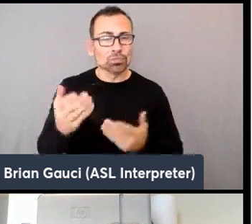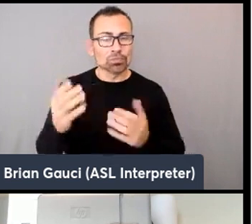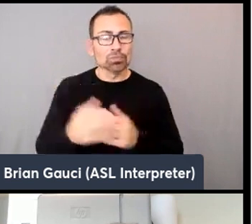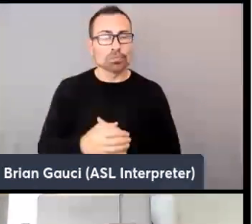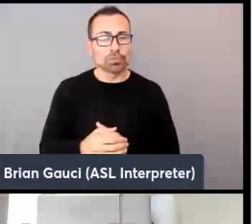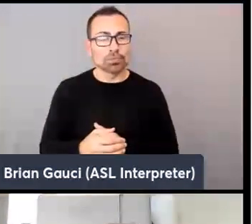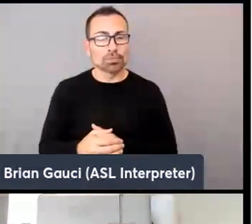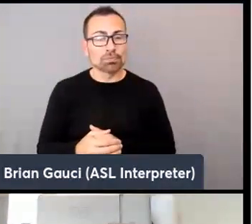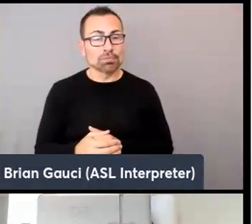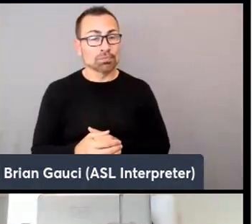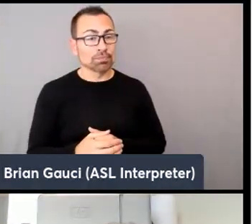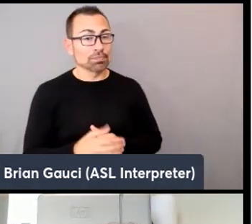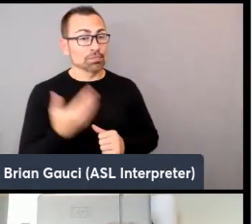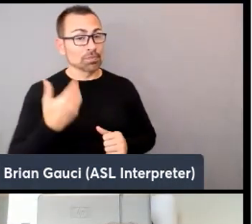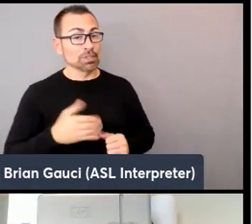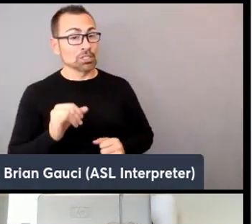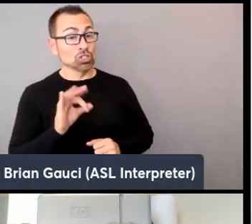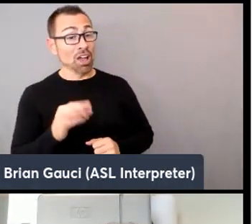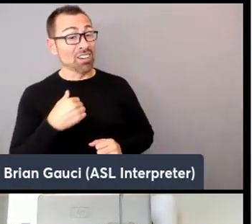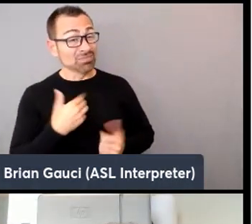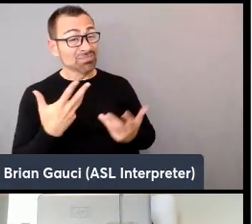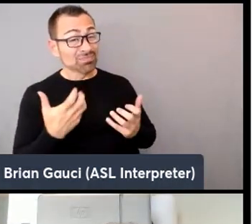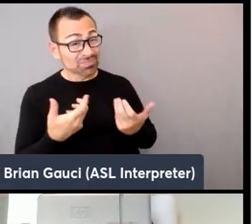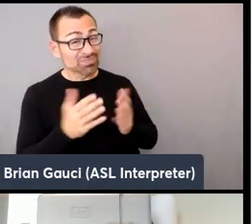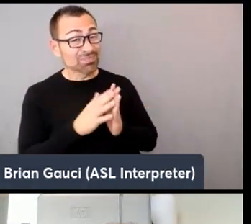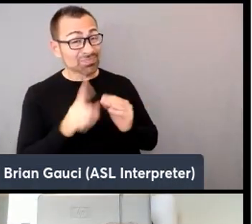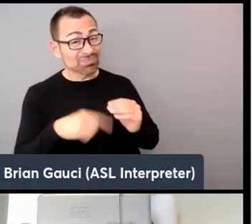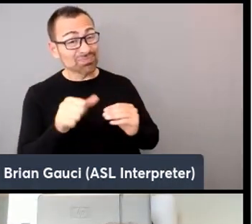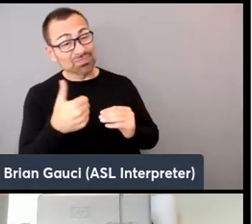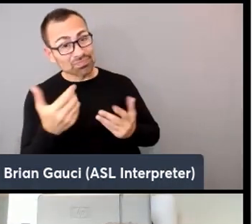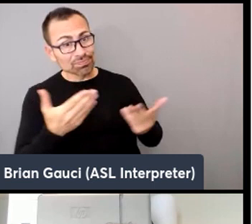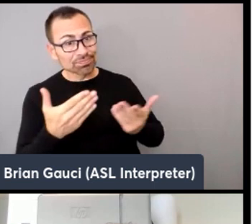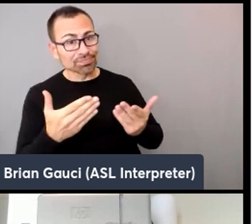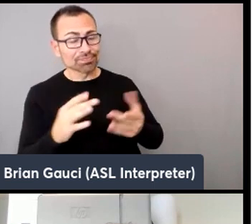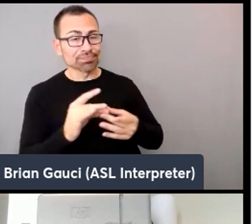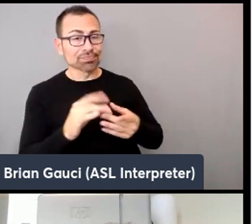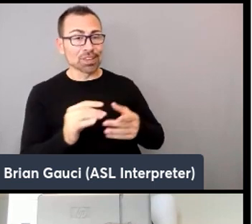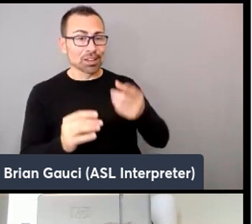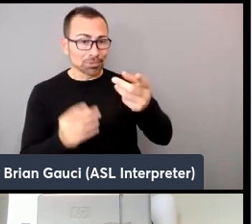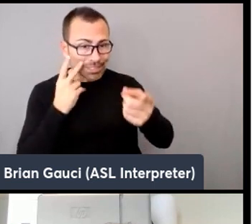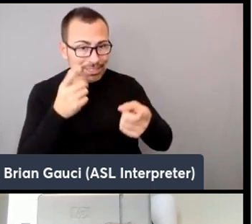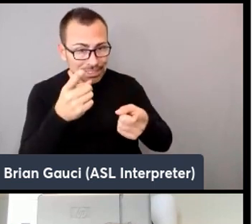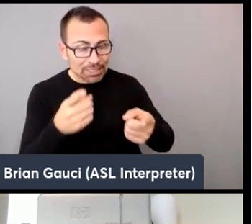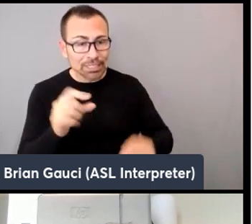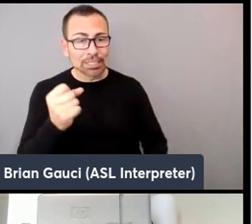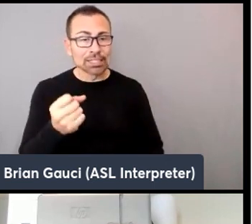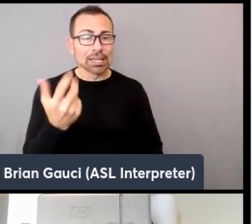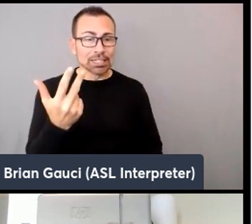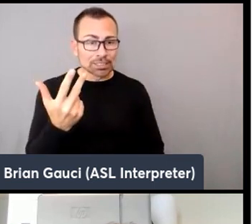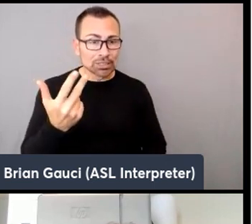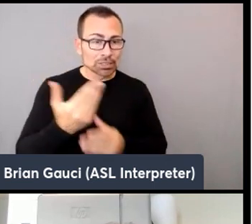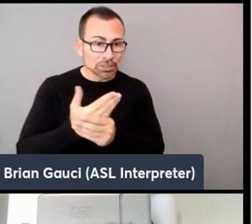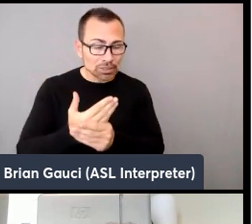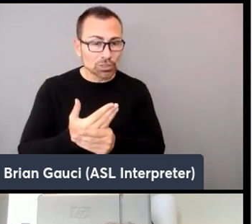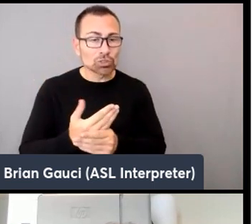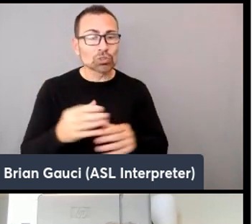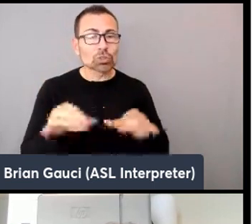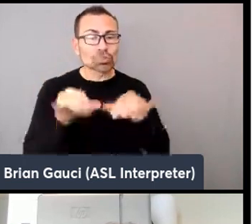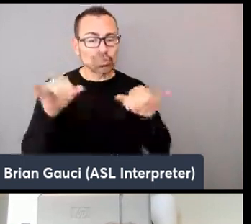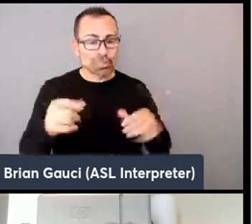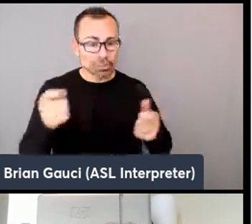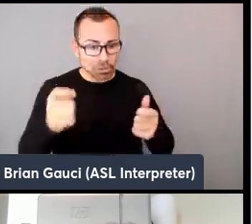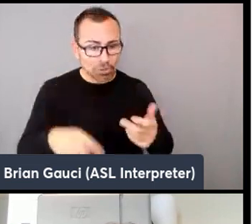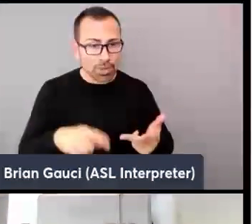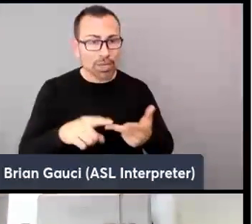other services that it talks to, and we see right here S3, systems manager, code pipeline, et cetera, et